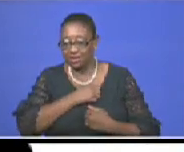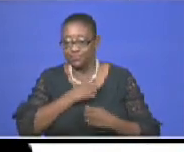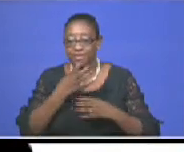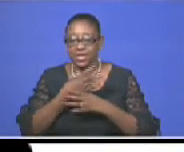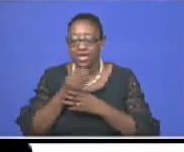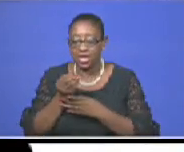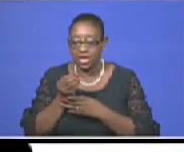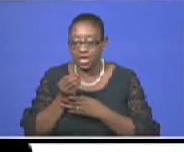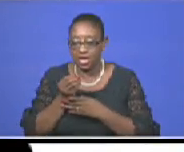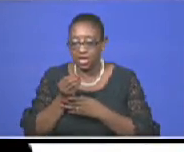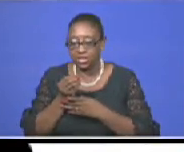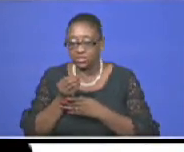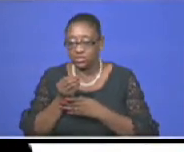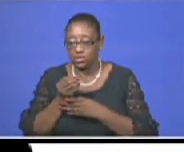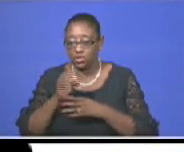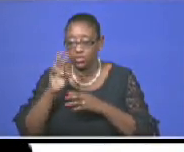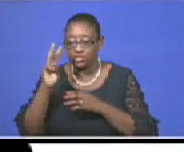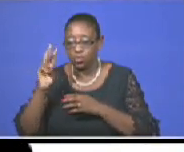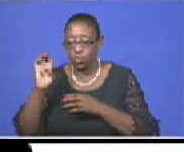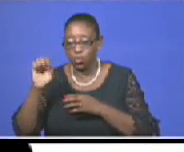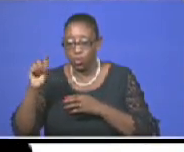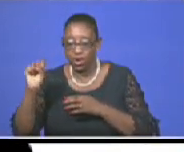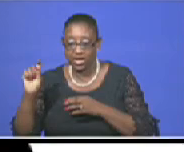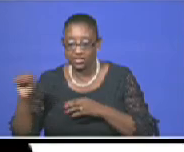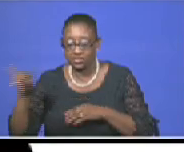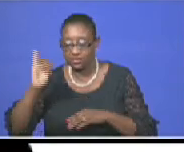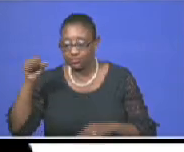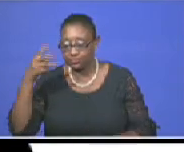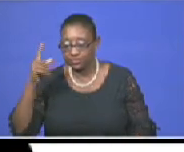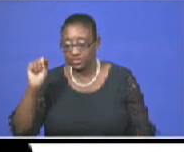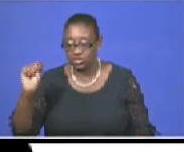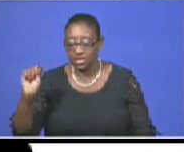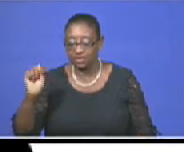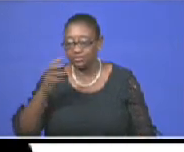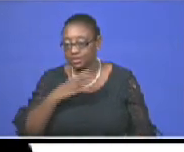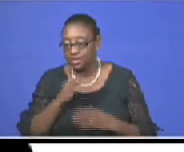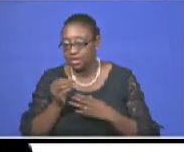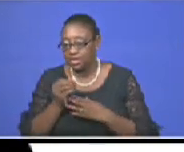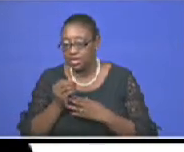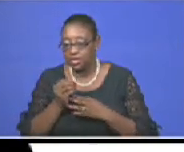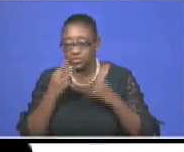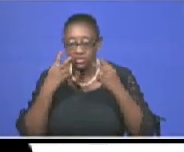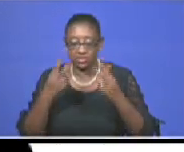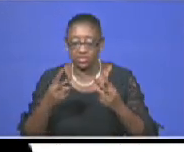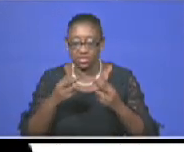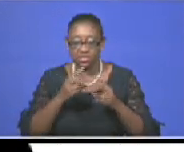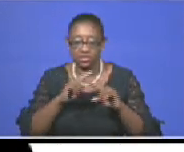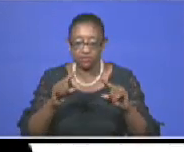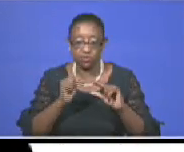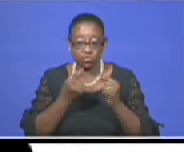with its WestJet, we've seen double-digit increases and very heavy load factors out of that market.